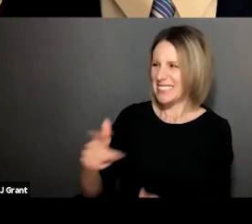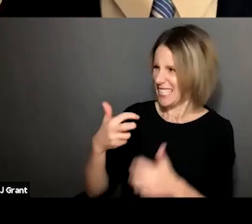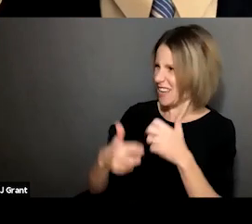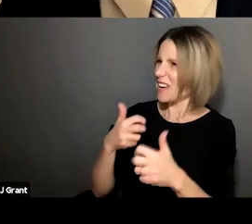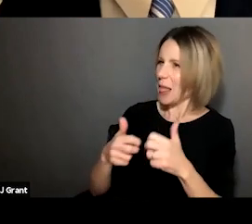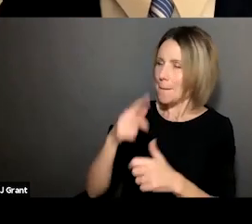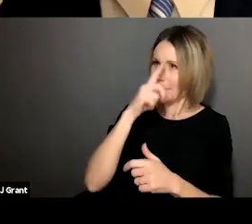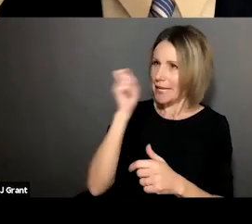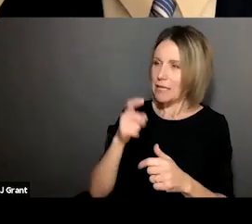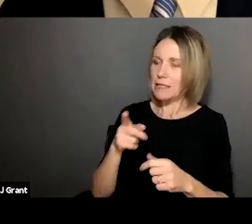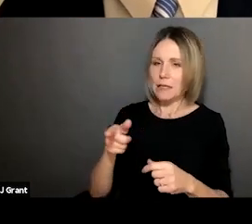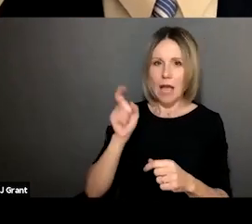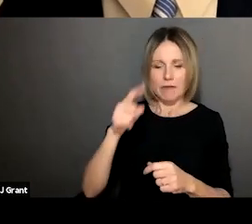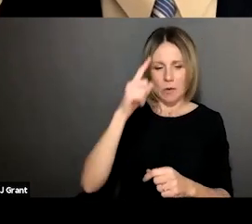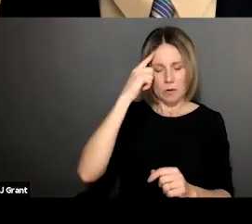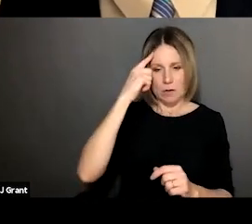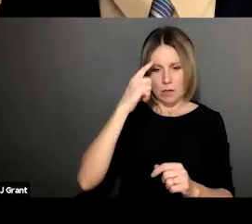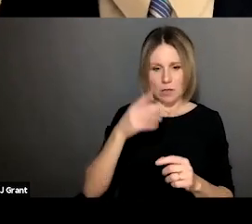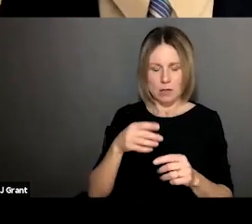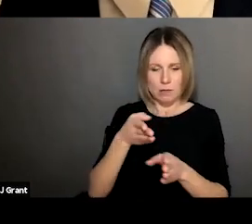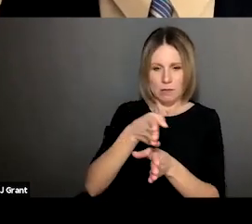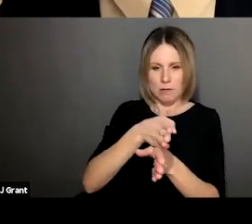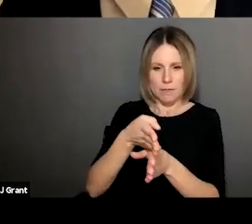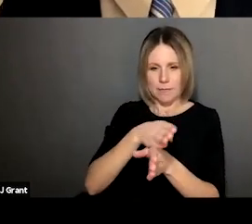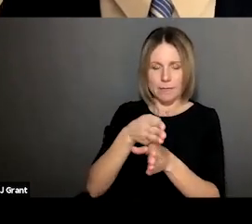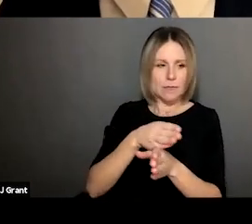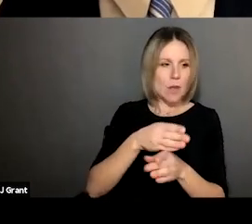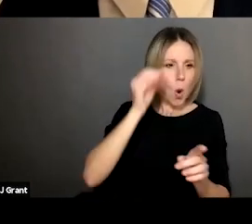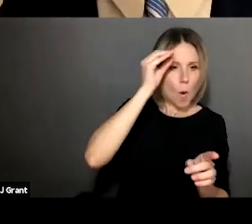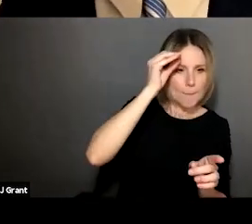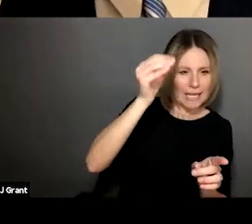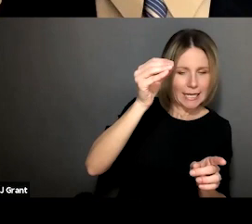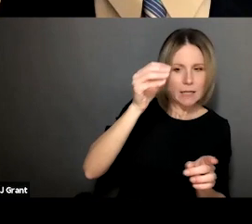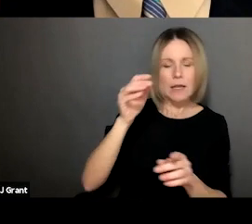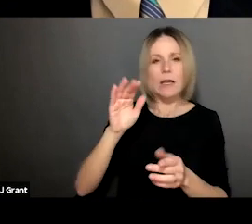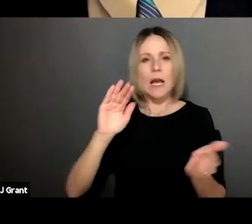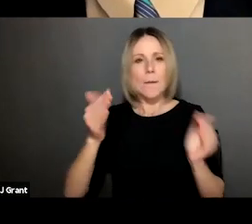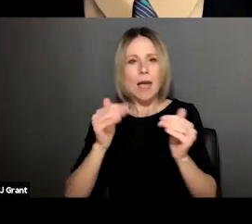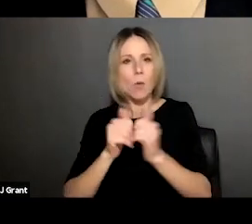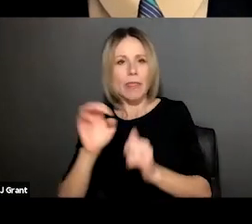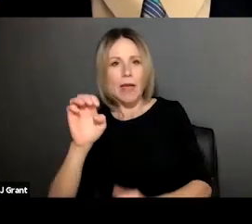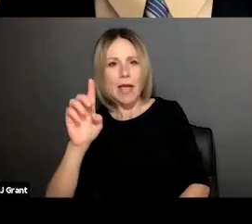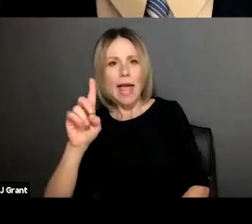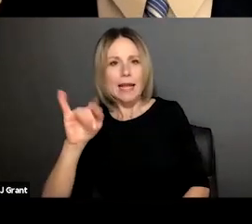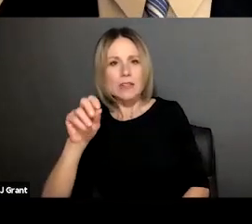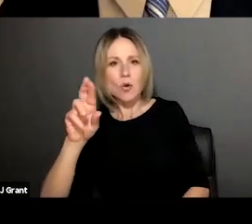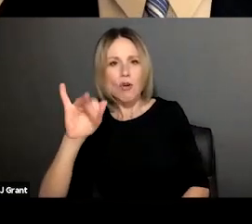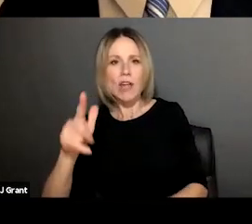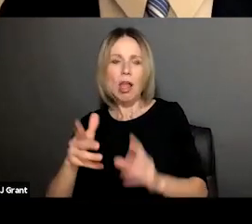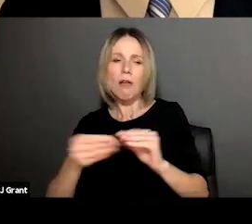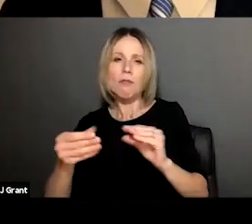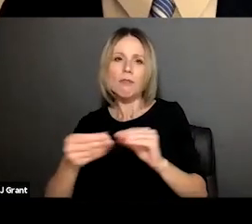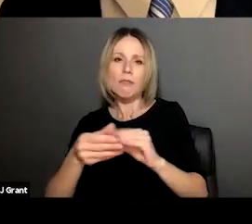editorial and what's reportage or, you know, what's food writing in general. I think that's it's